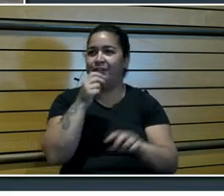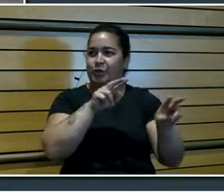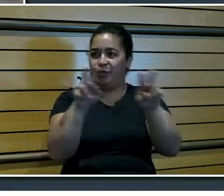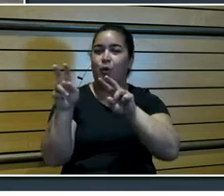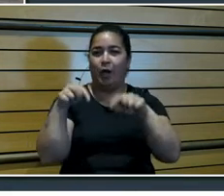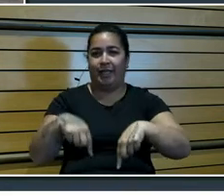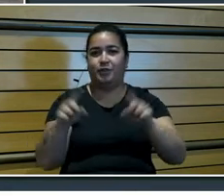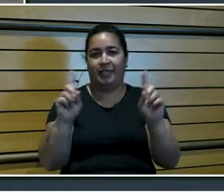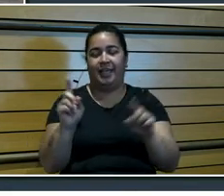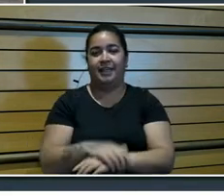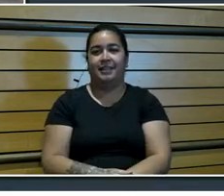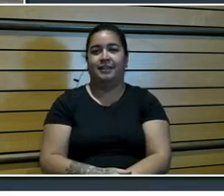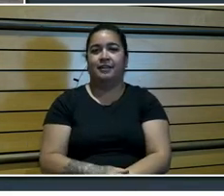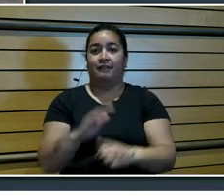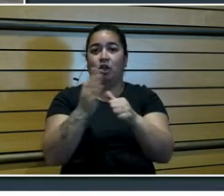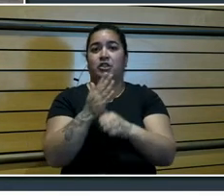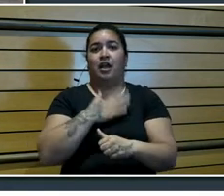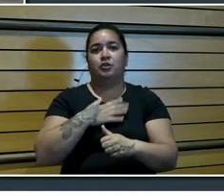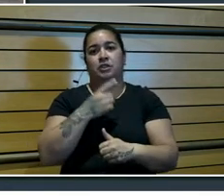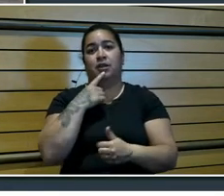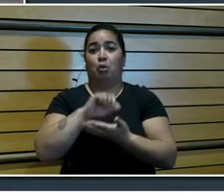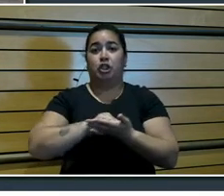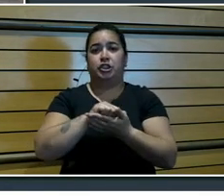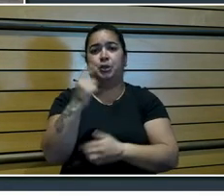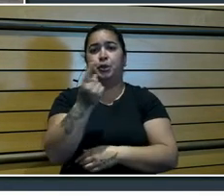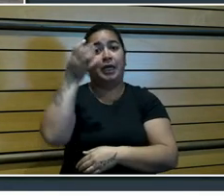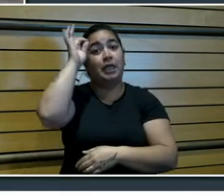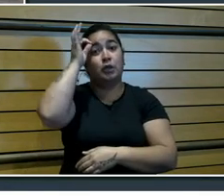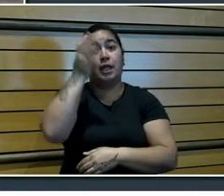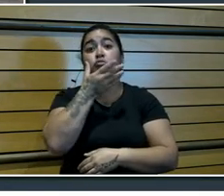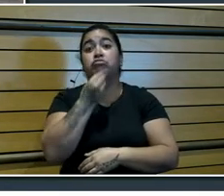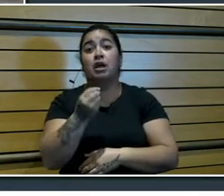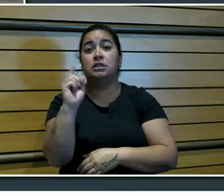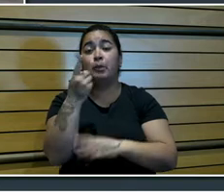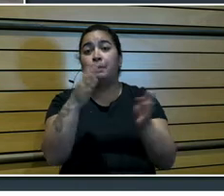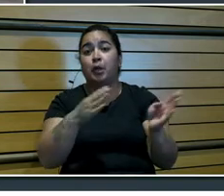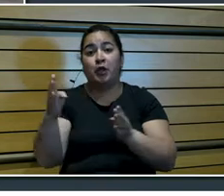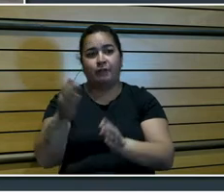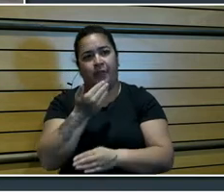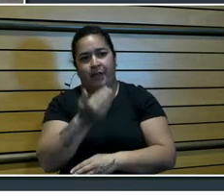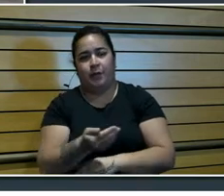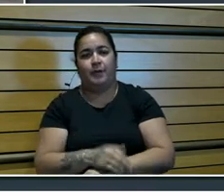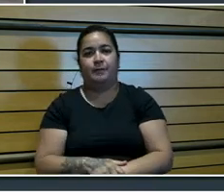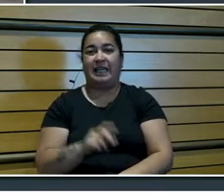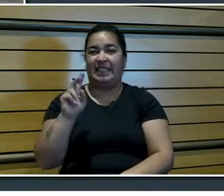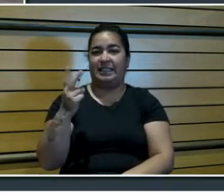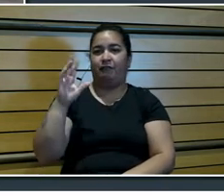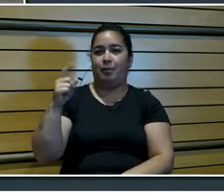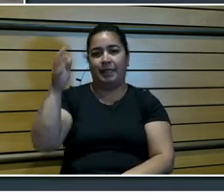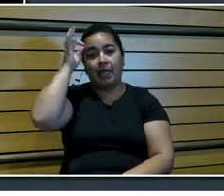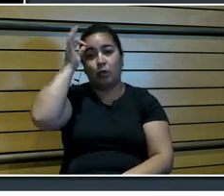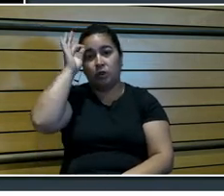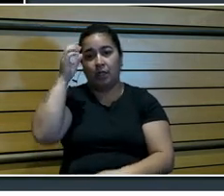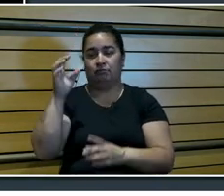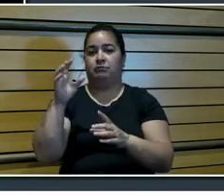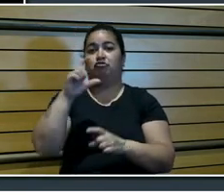to call the apologies. Councillor Brown, do I have a mover? Thank you, Councillor Bogue. Seconded by Councillor Crystal.